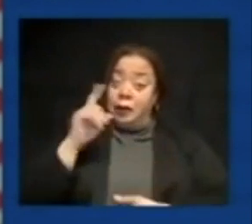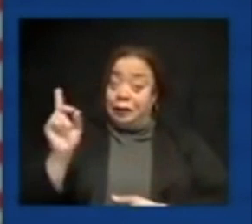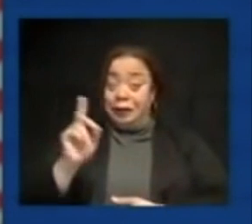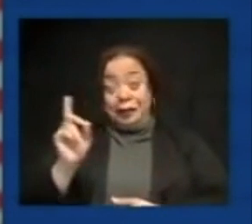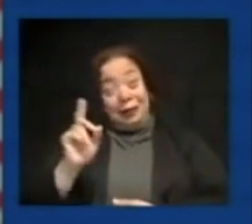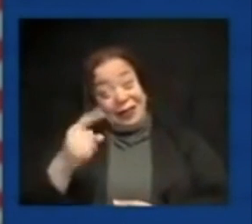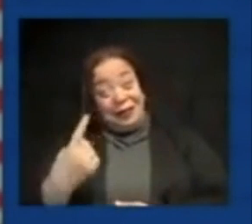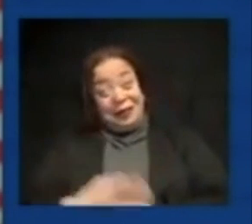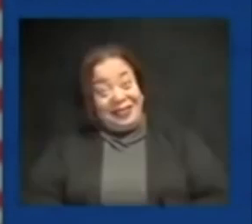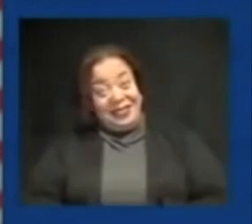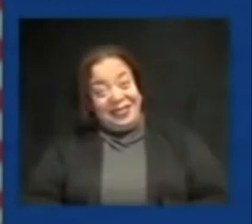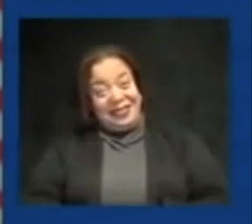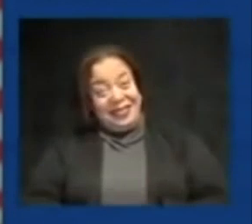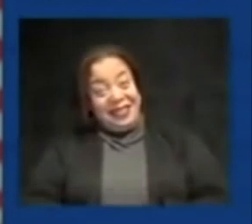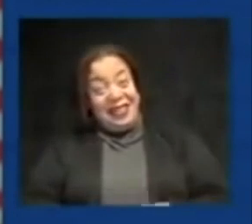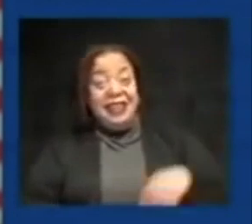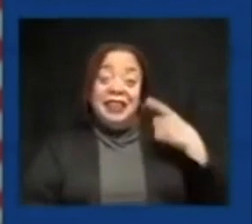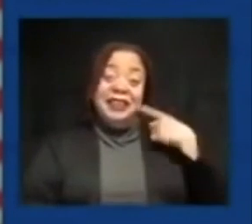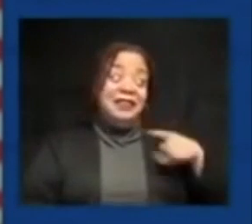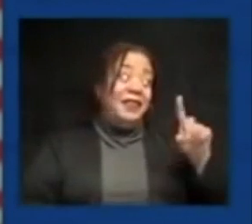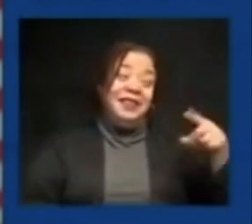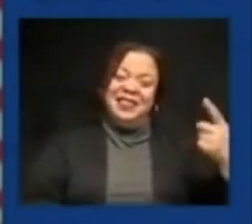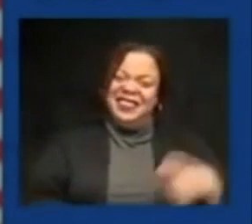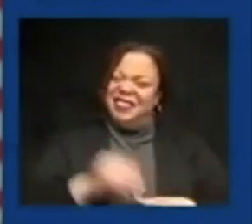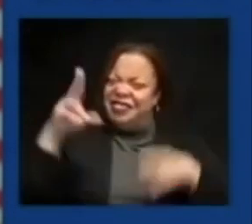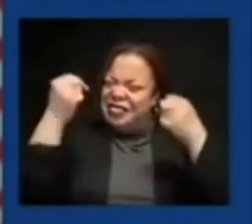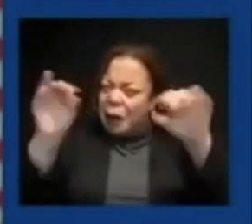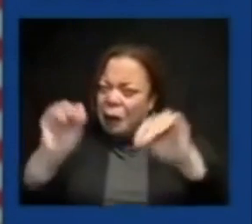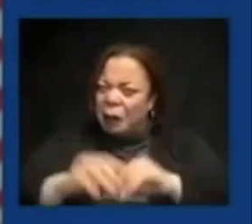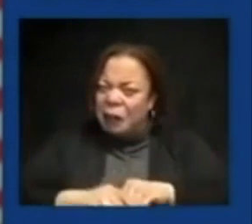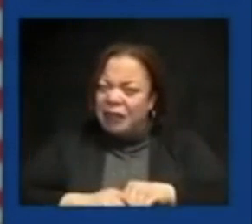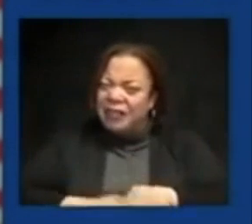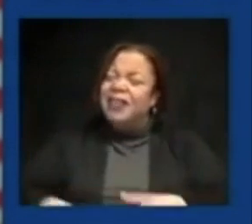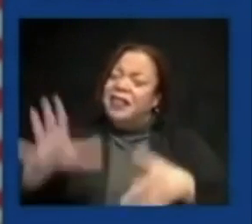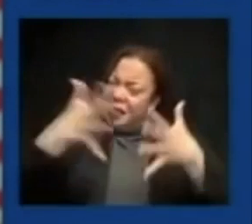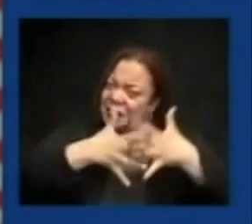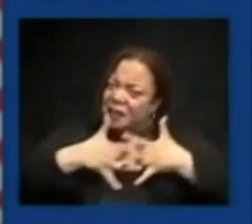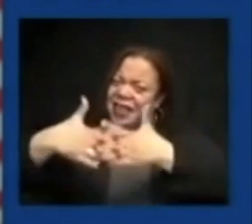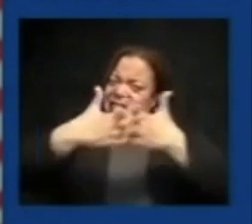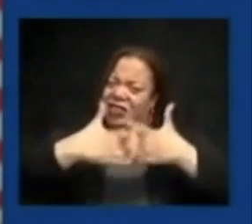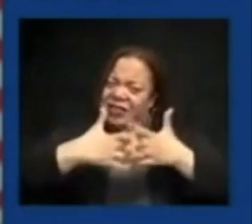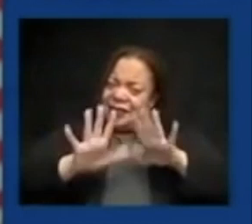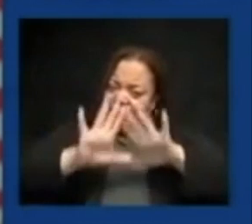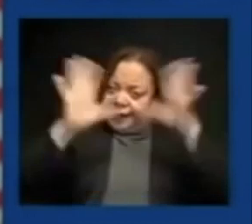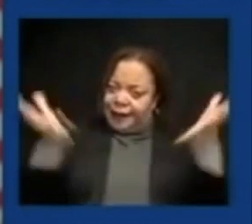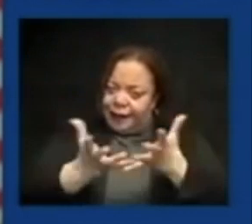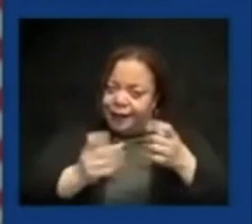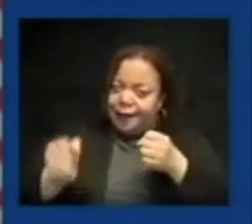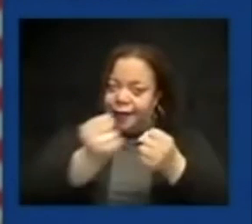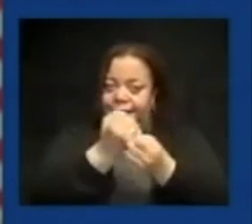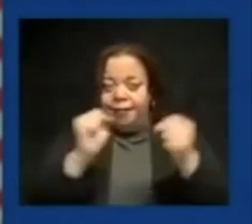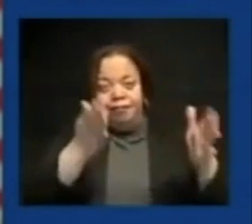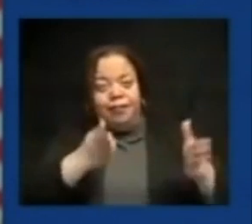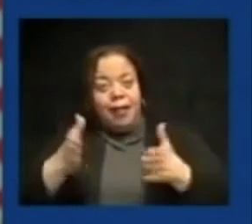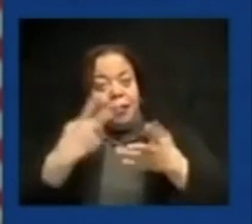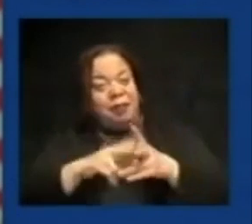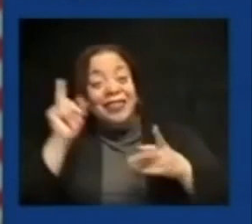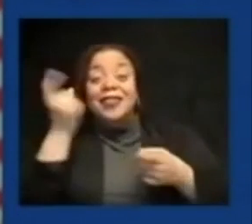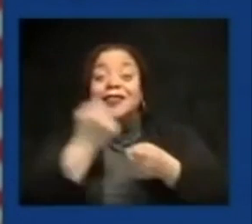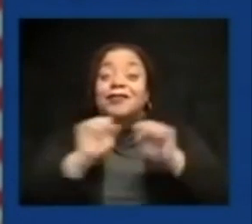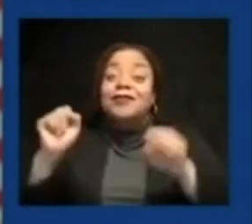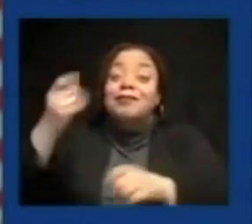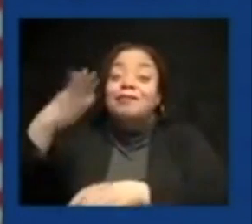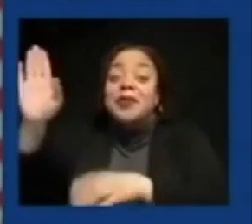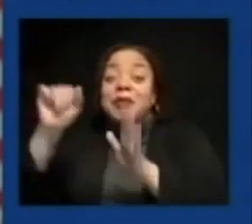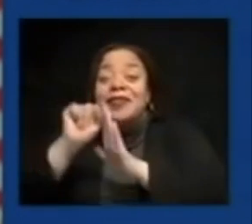or voting rights for Republicans. When he talks about the American Rescue Plan, he didn't say he was going to rescue blue states, not red states. He said he